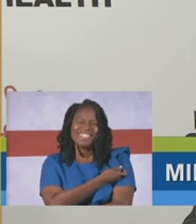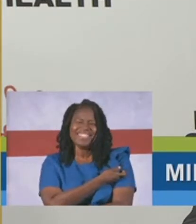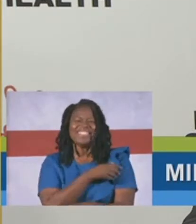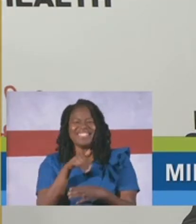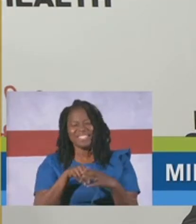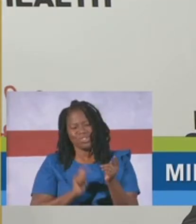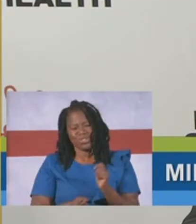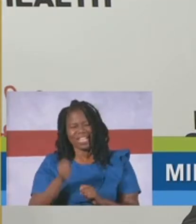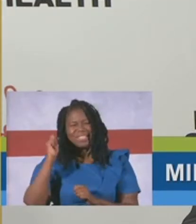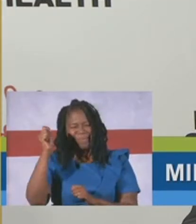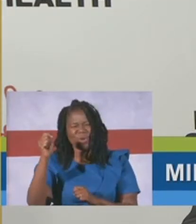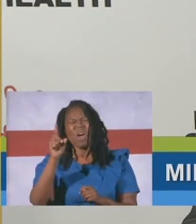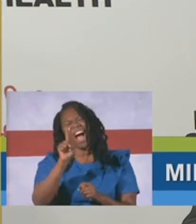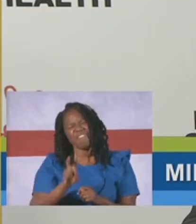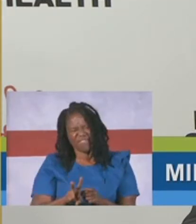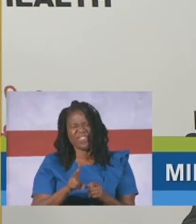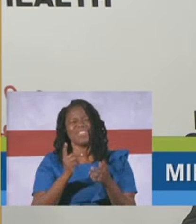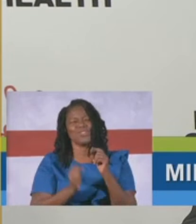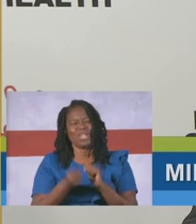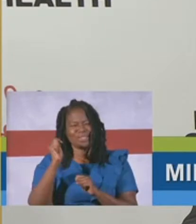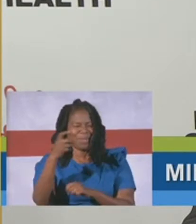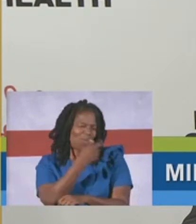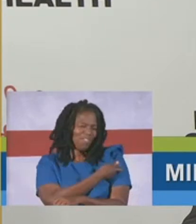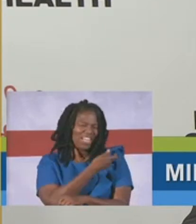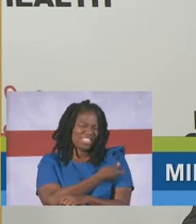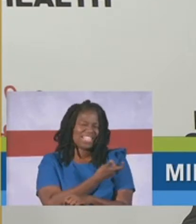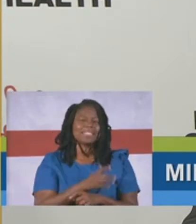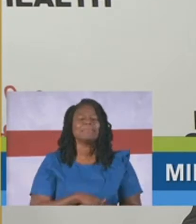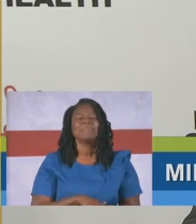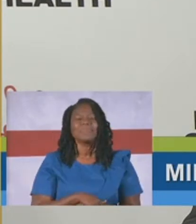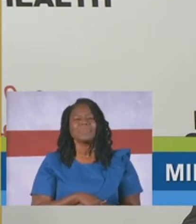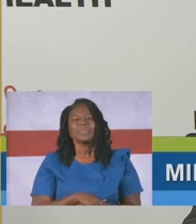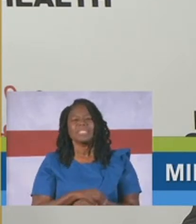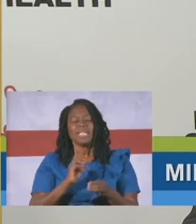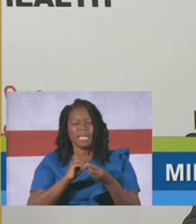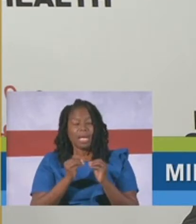surely. Numbers fully boosted,